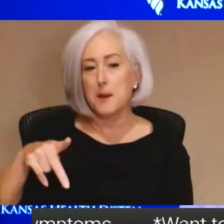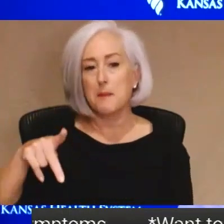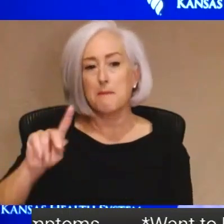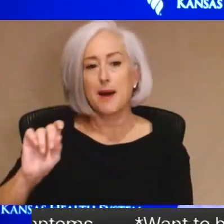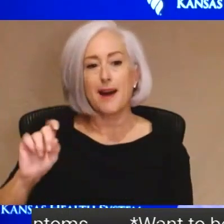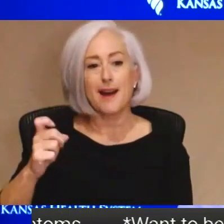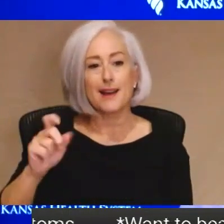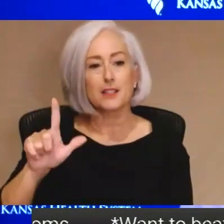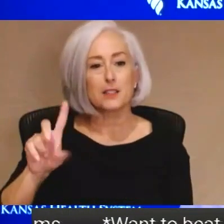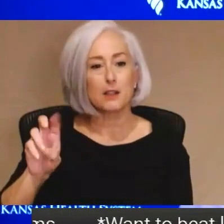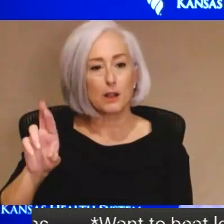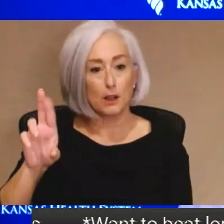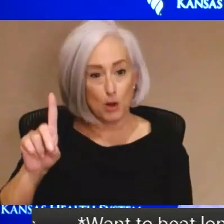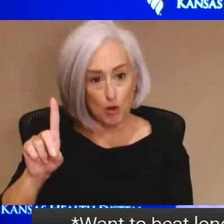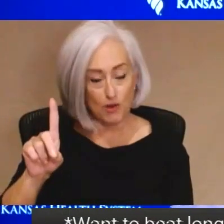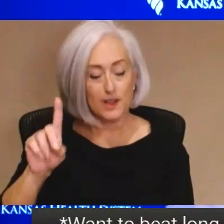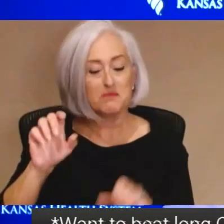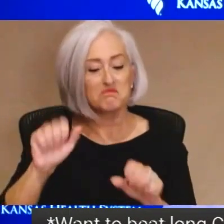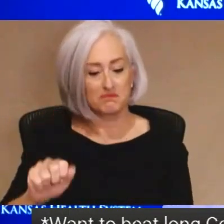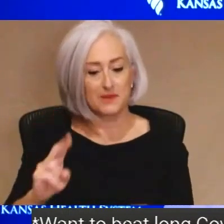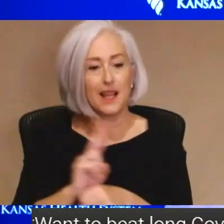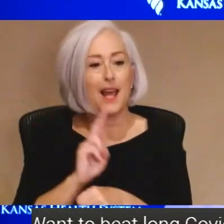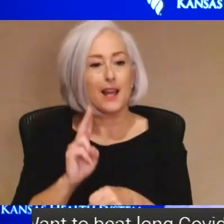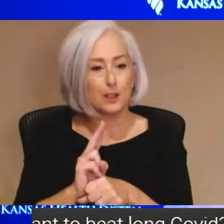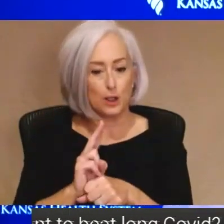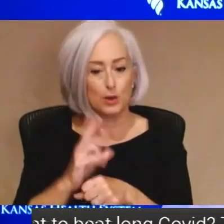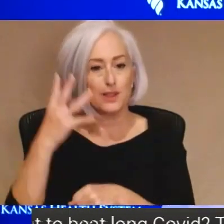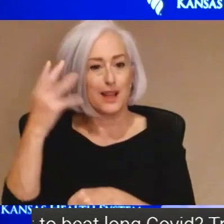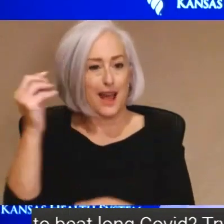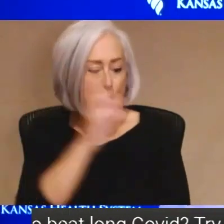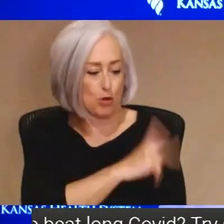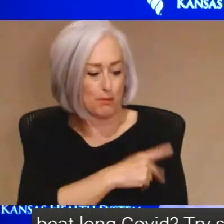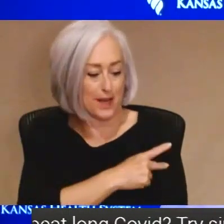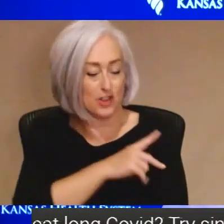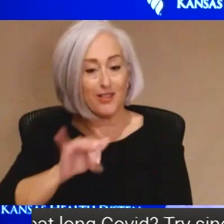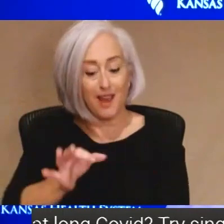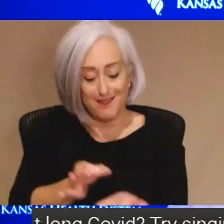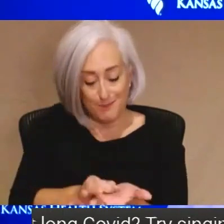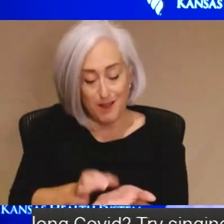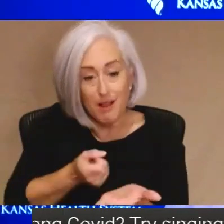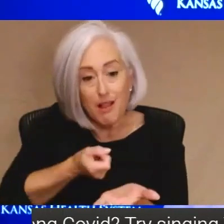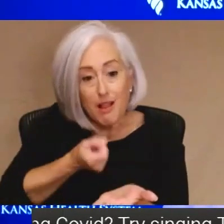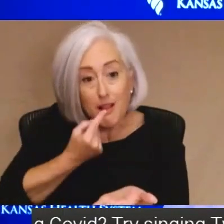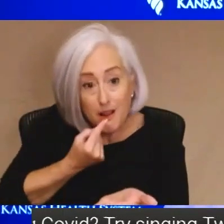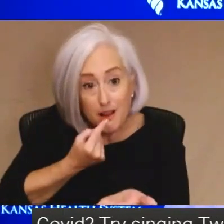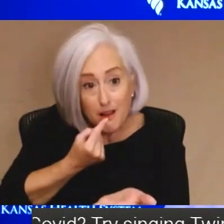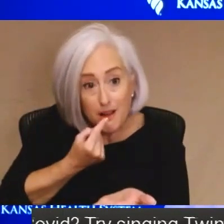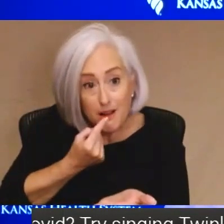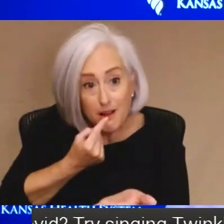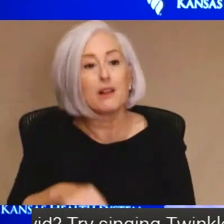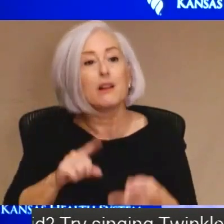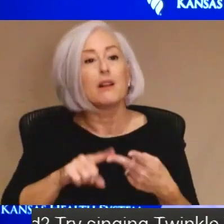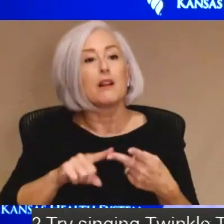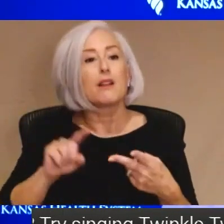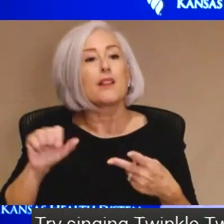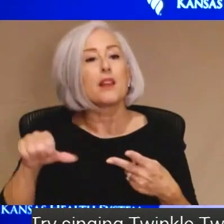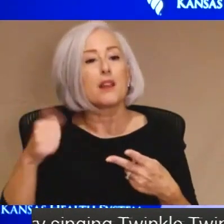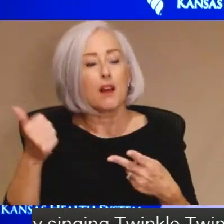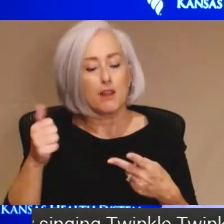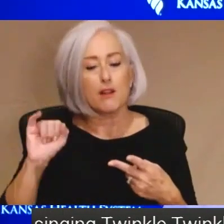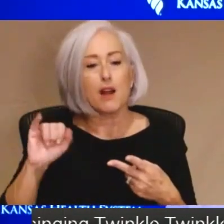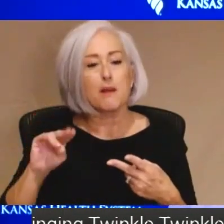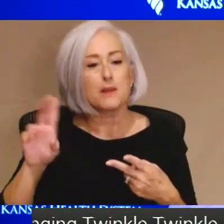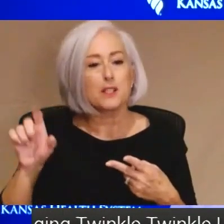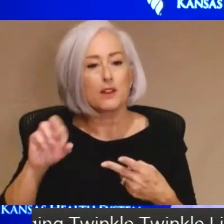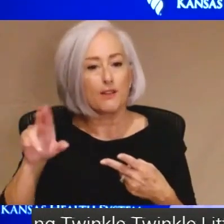an outpatient. Paxlovid is the oral pill. The other preferred agent is that IV remdesivir. It's a little bit more difficult to get, but I think